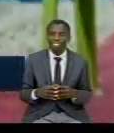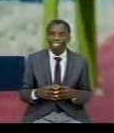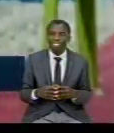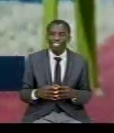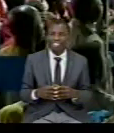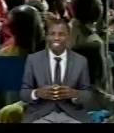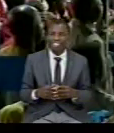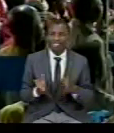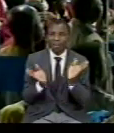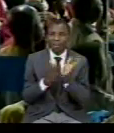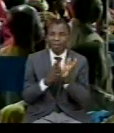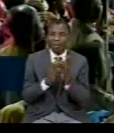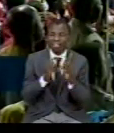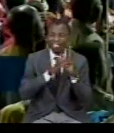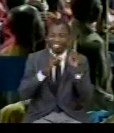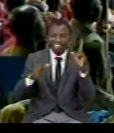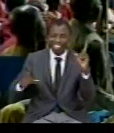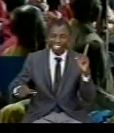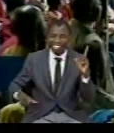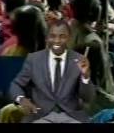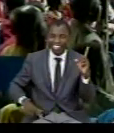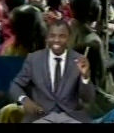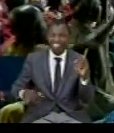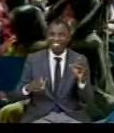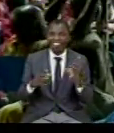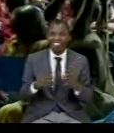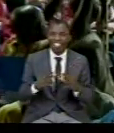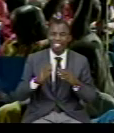Praise the Lord.